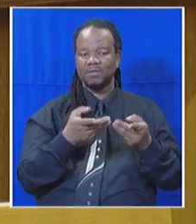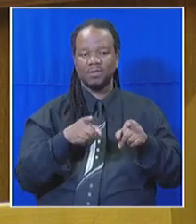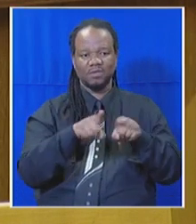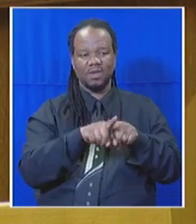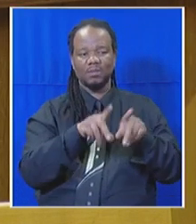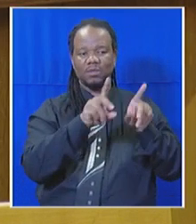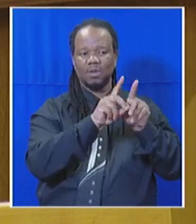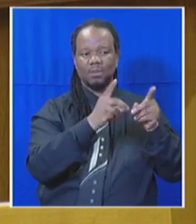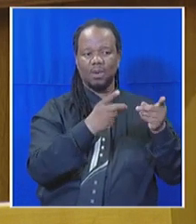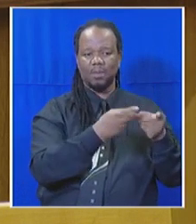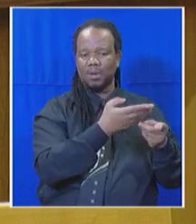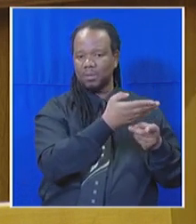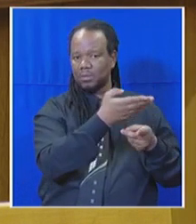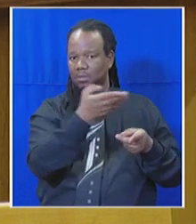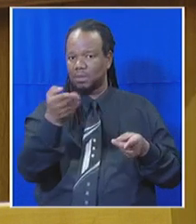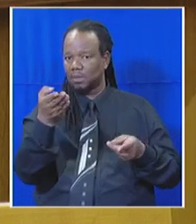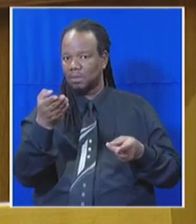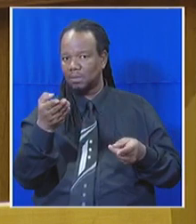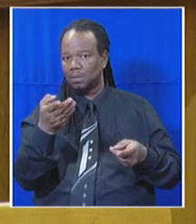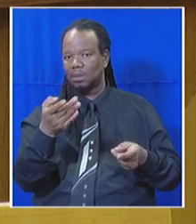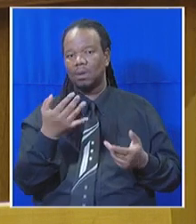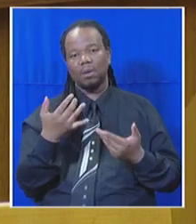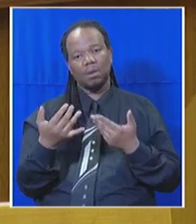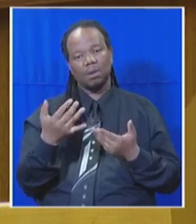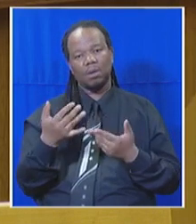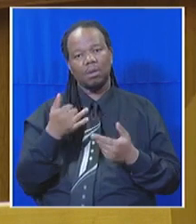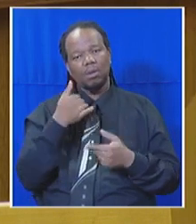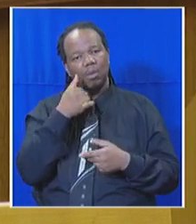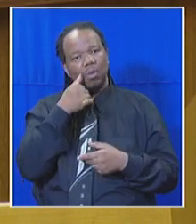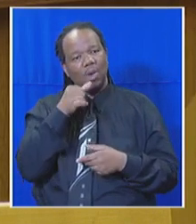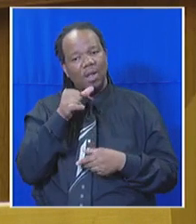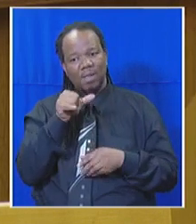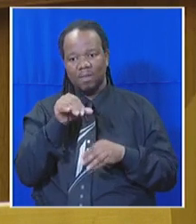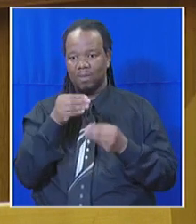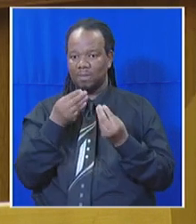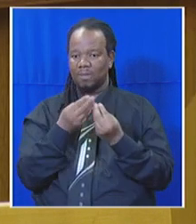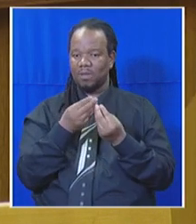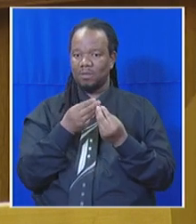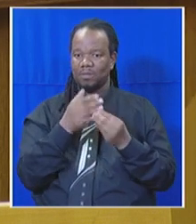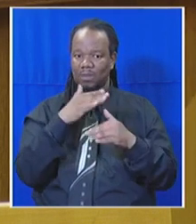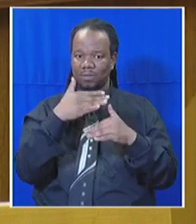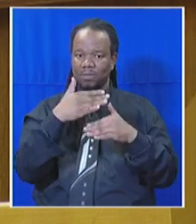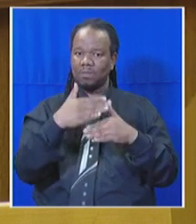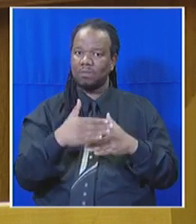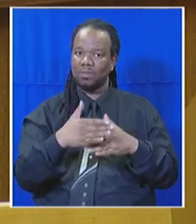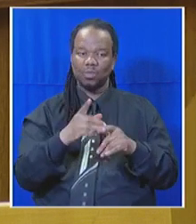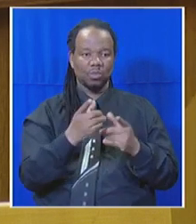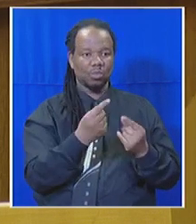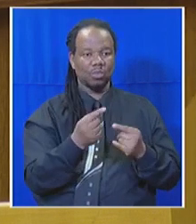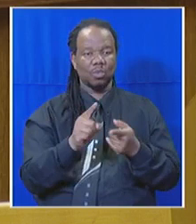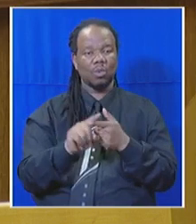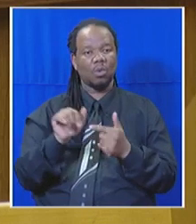the line in the sand going to be drawn, Honorable Minister? When will corruption find